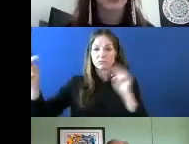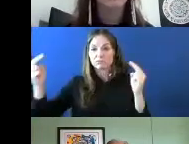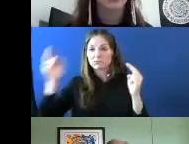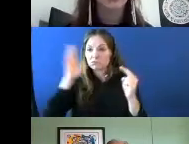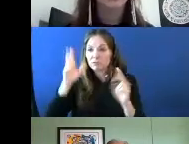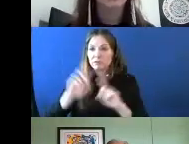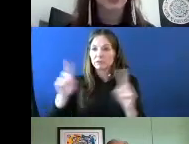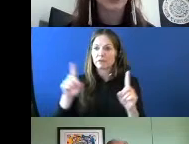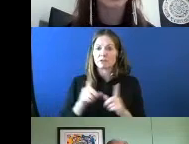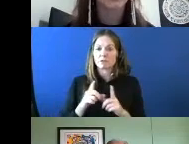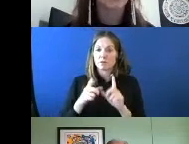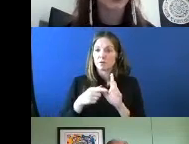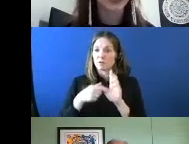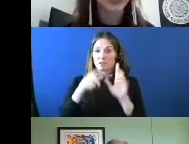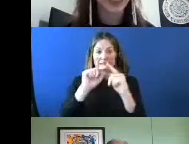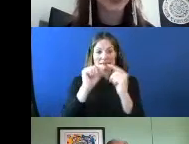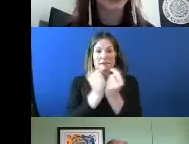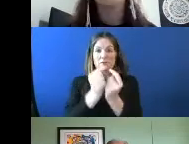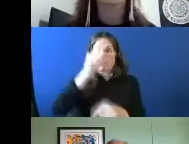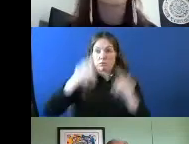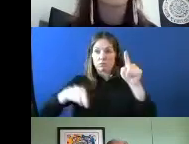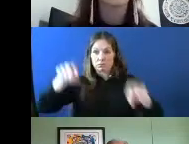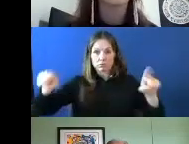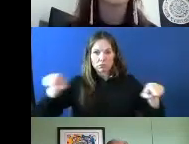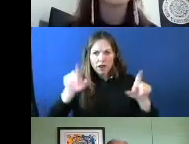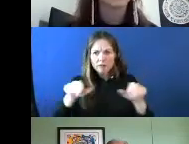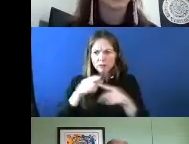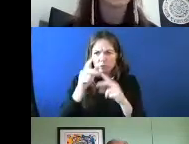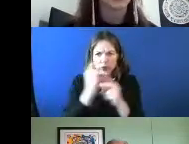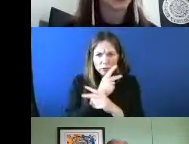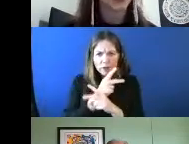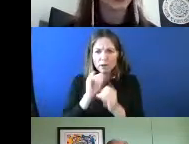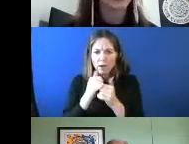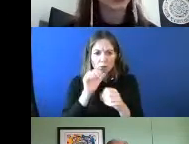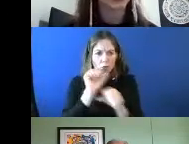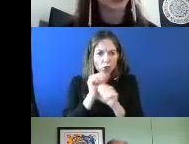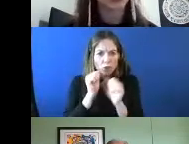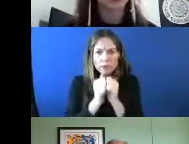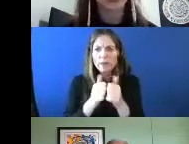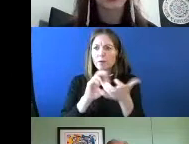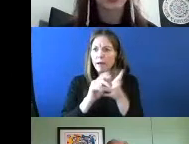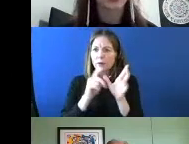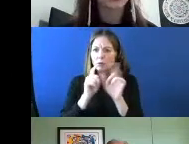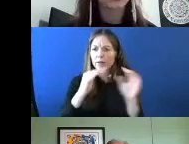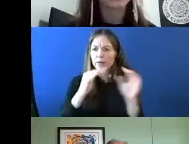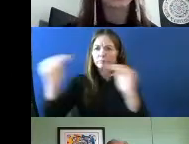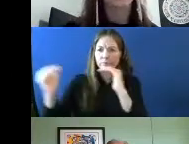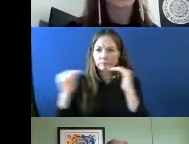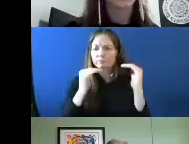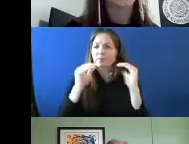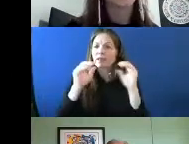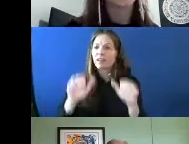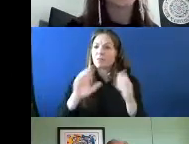of navigate how we're going to best work together. And then doing so, right, that's how we create these really strong two-eyed seeing teams, because